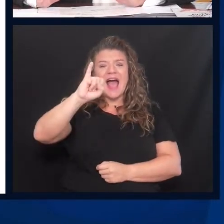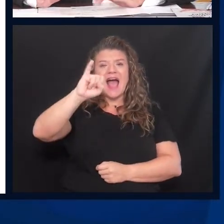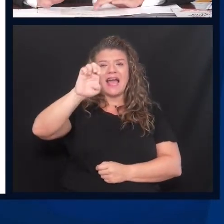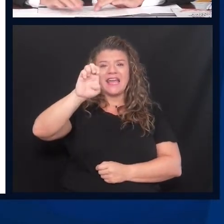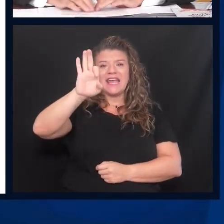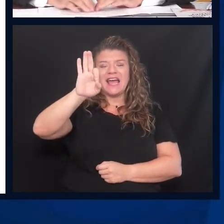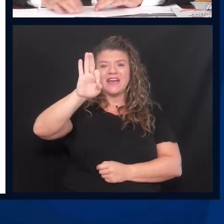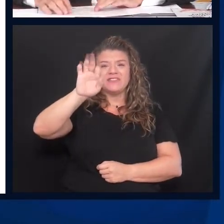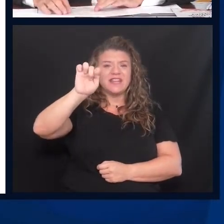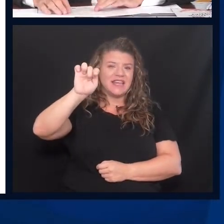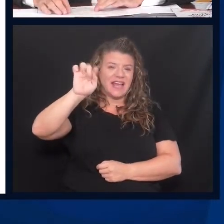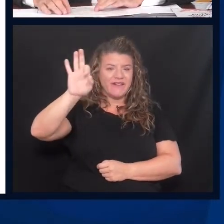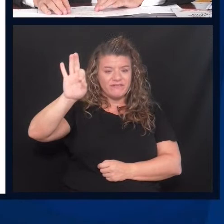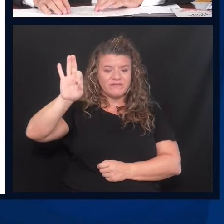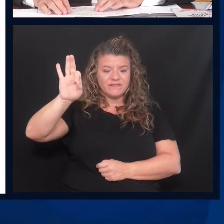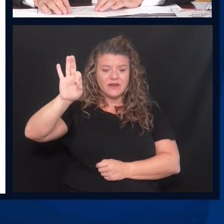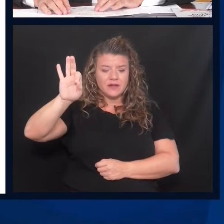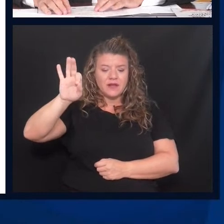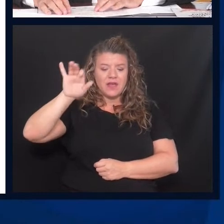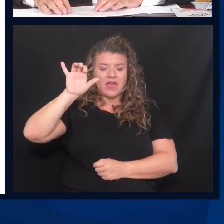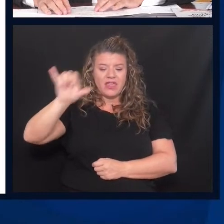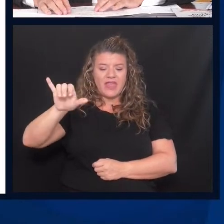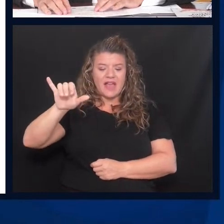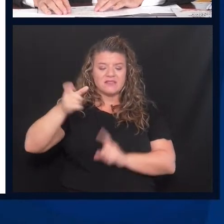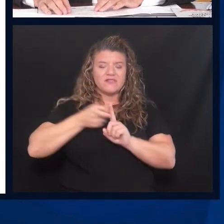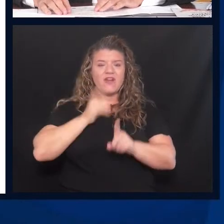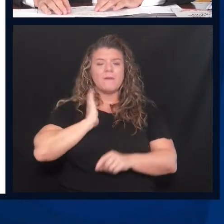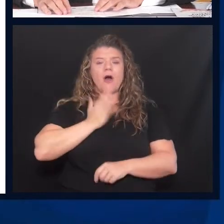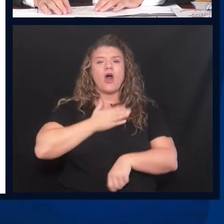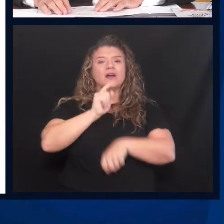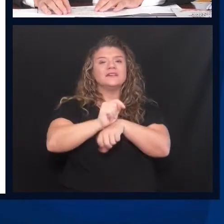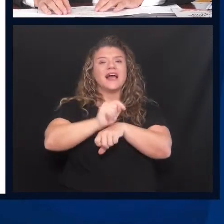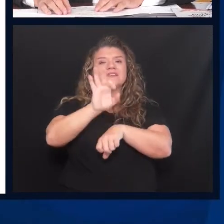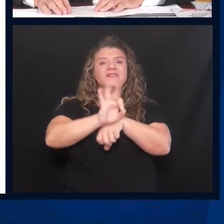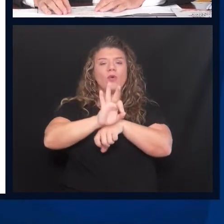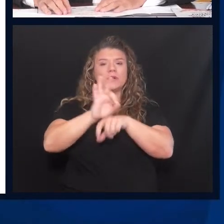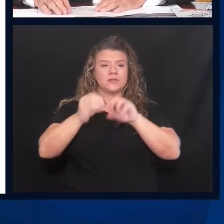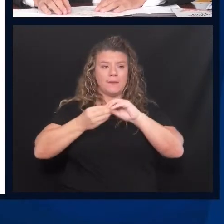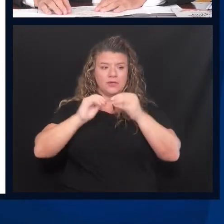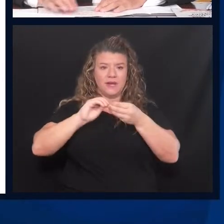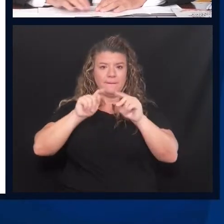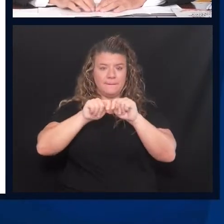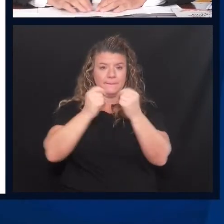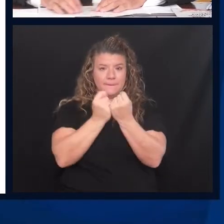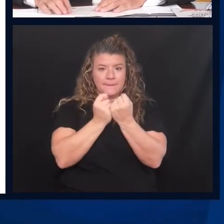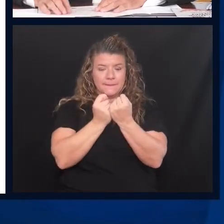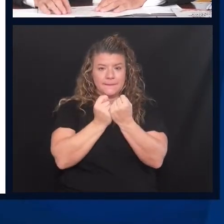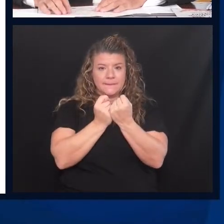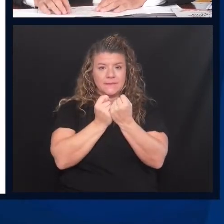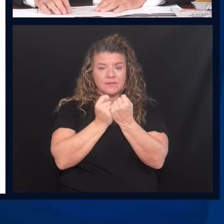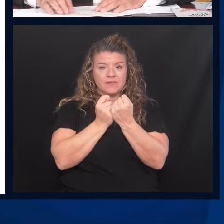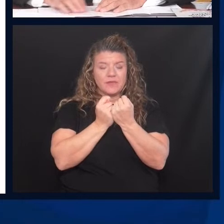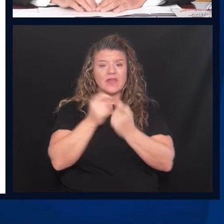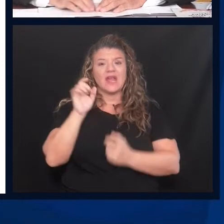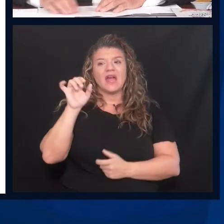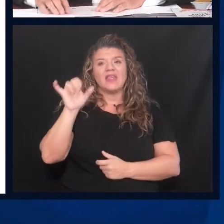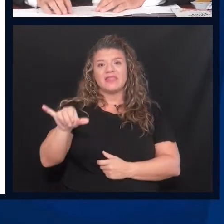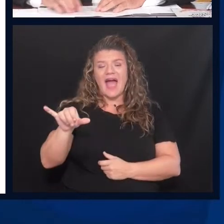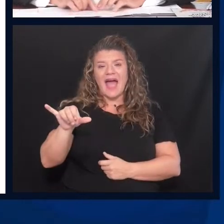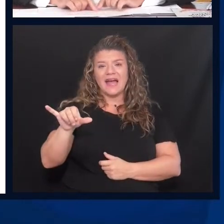JIAFT or TF, you know, this came from our task force numbers and everything, and this is